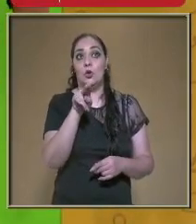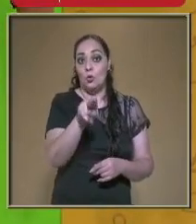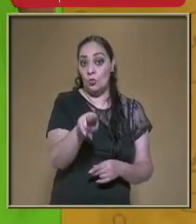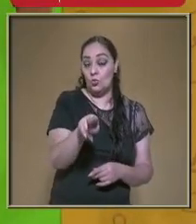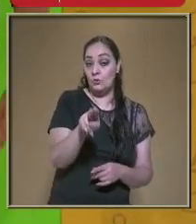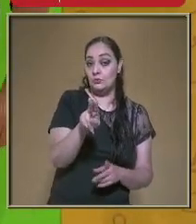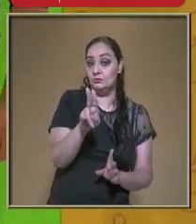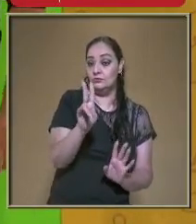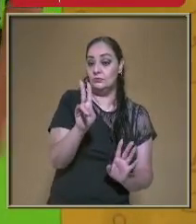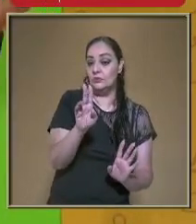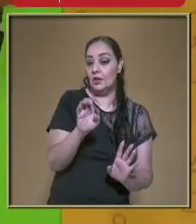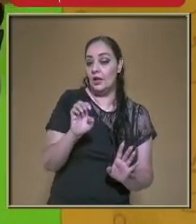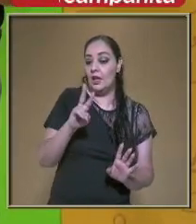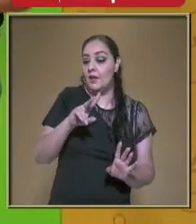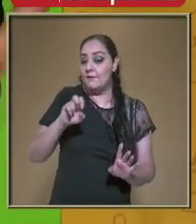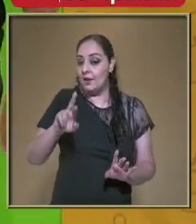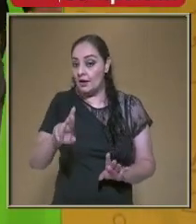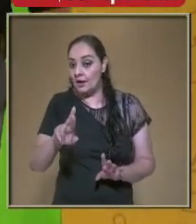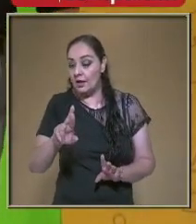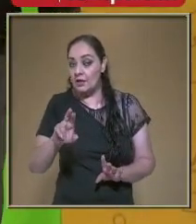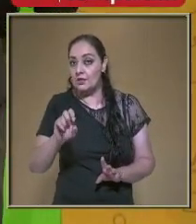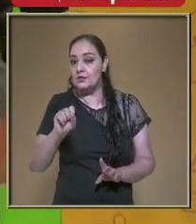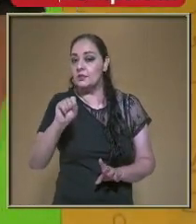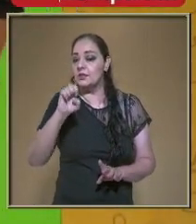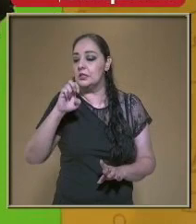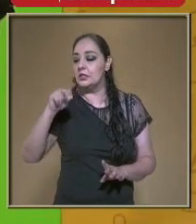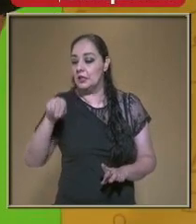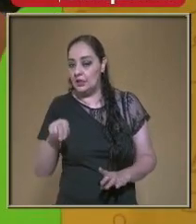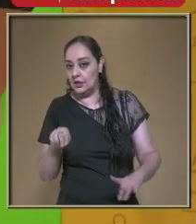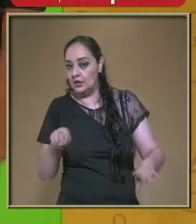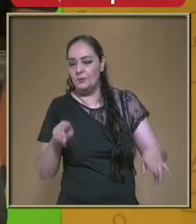seen, okay? Have you ever observed